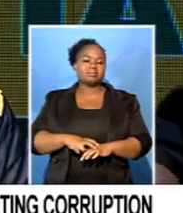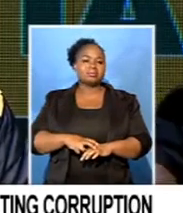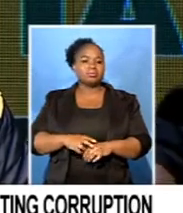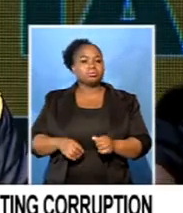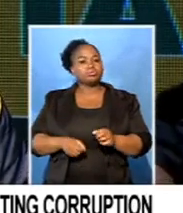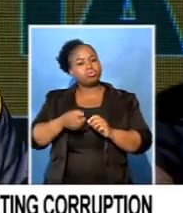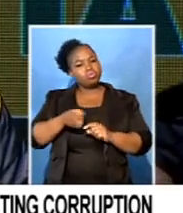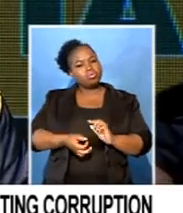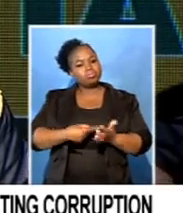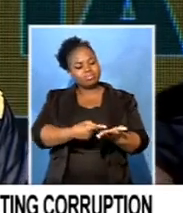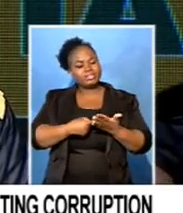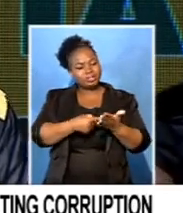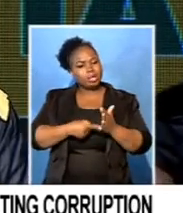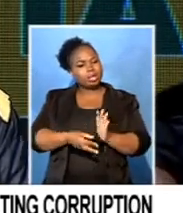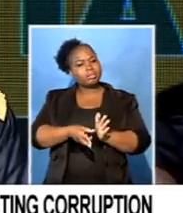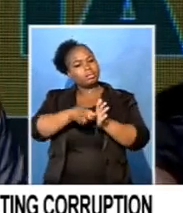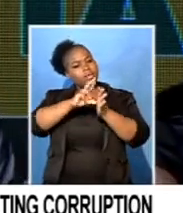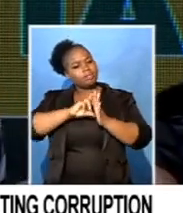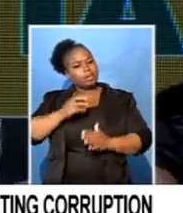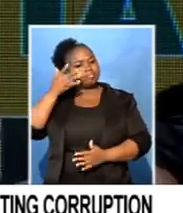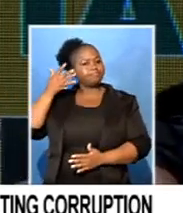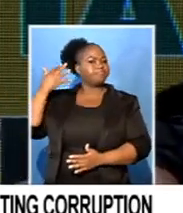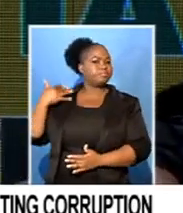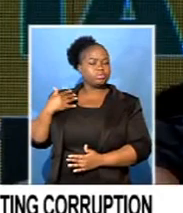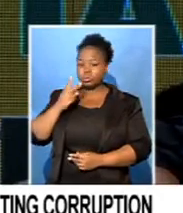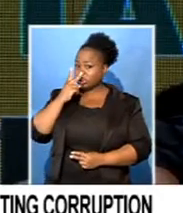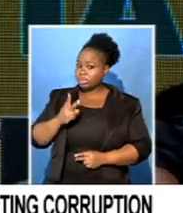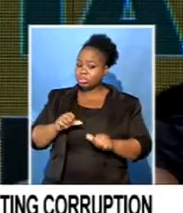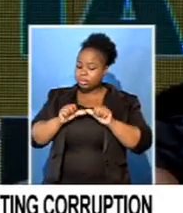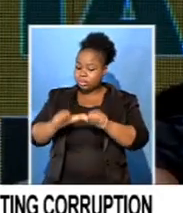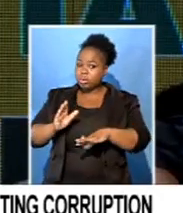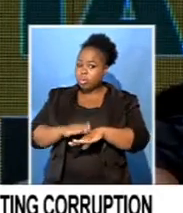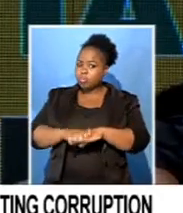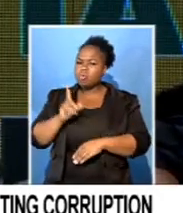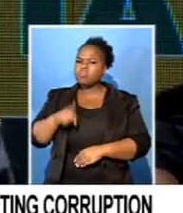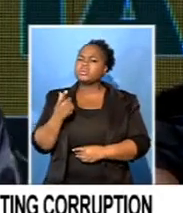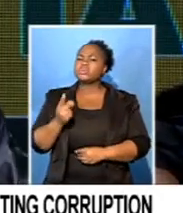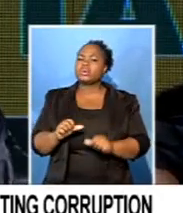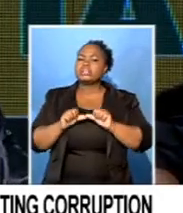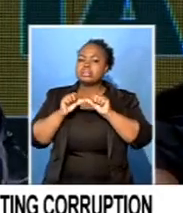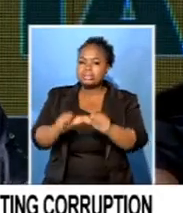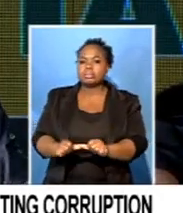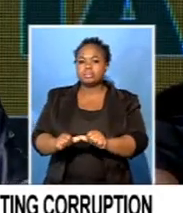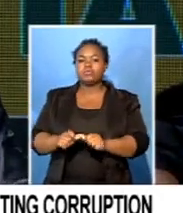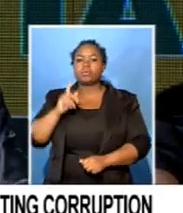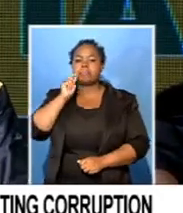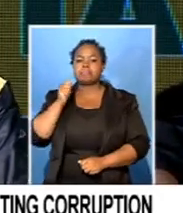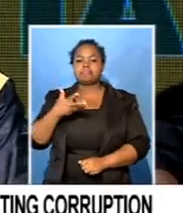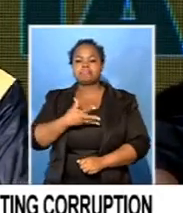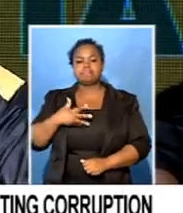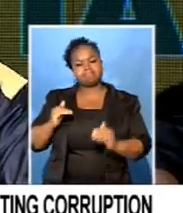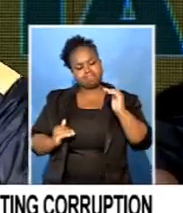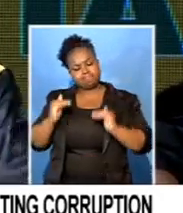to reflect on what else needs to be done to promote gender